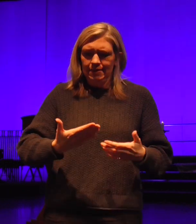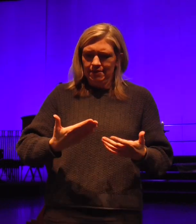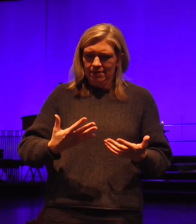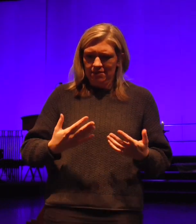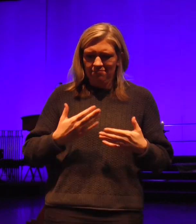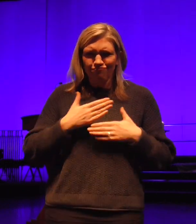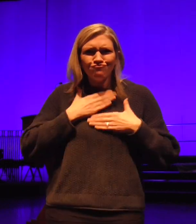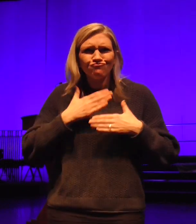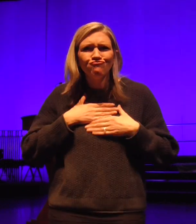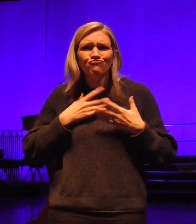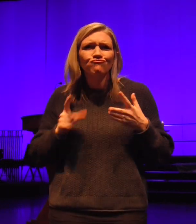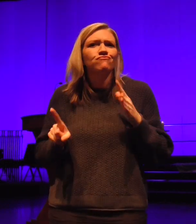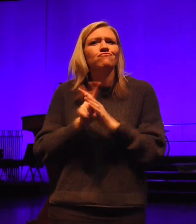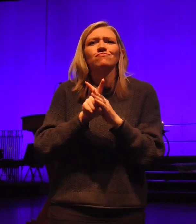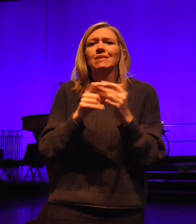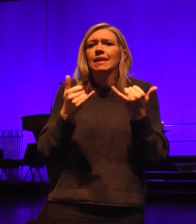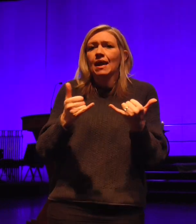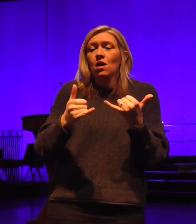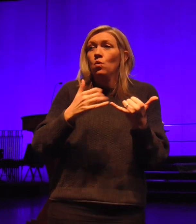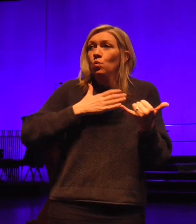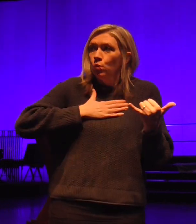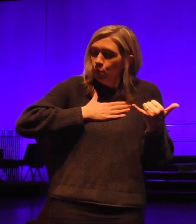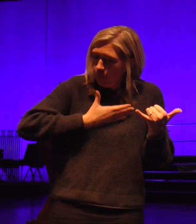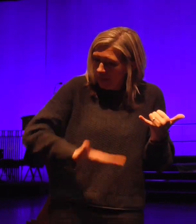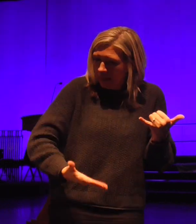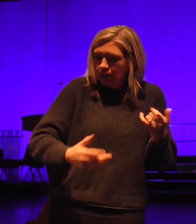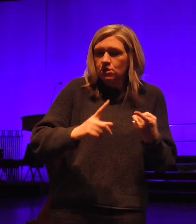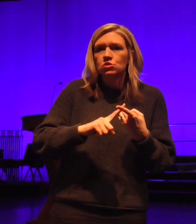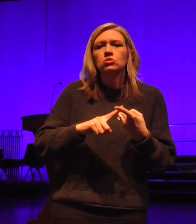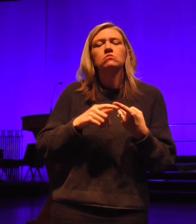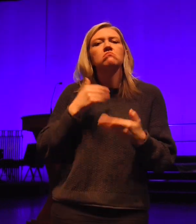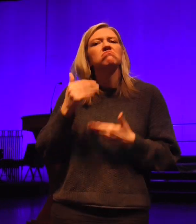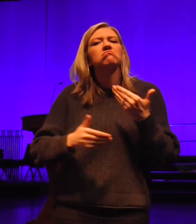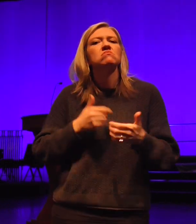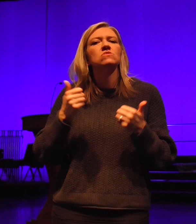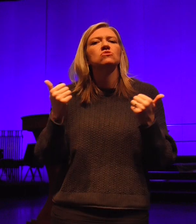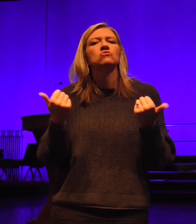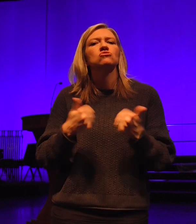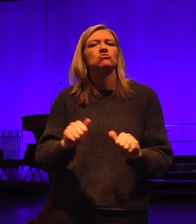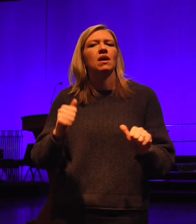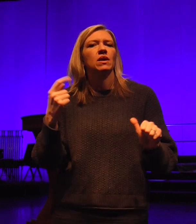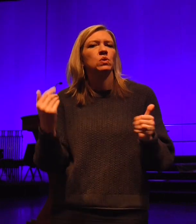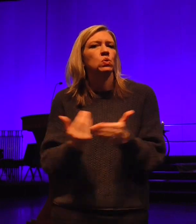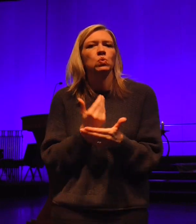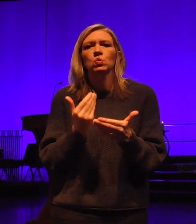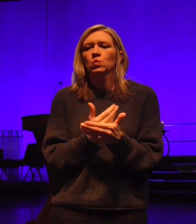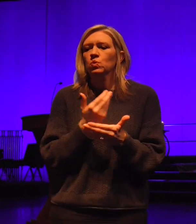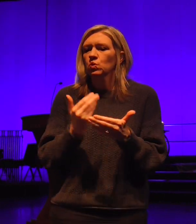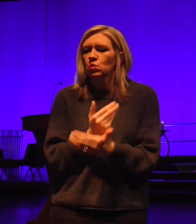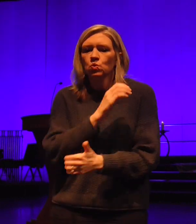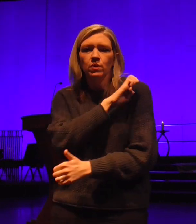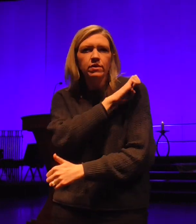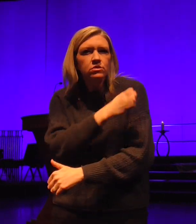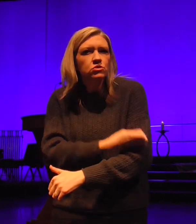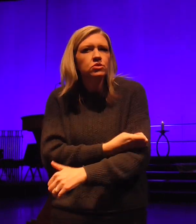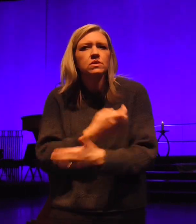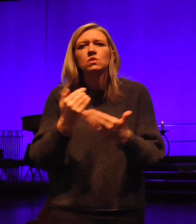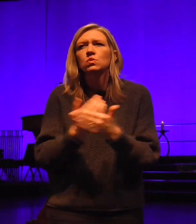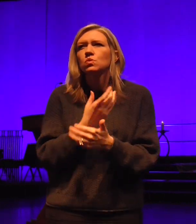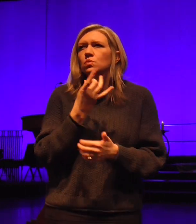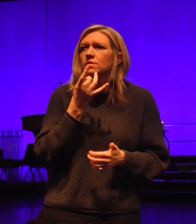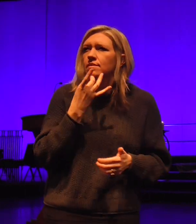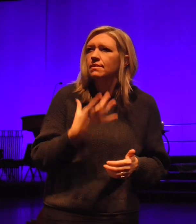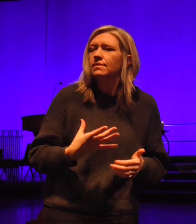now to be willing to walk forward anew, in new energy, in new light, in